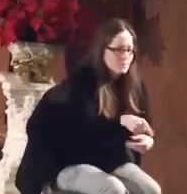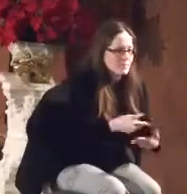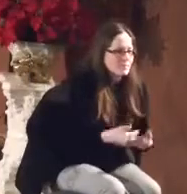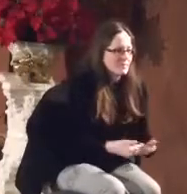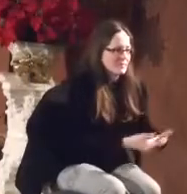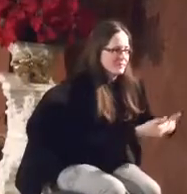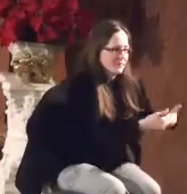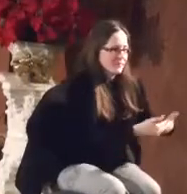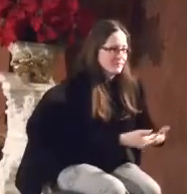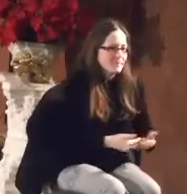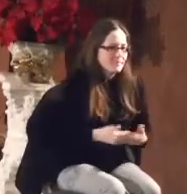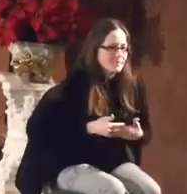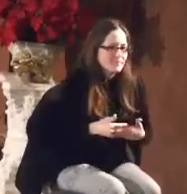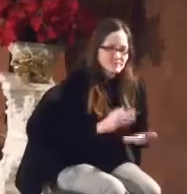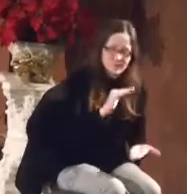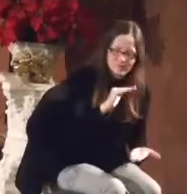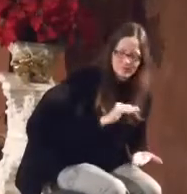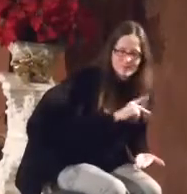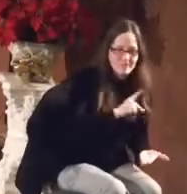child King Jesus.